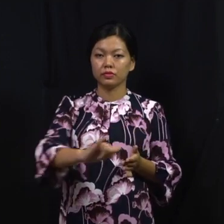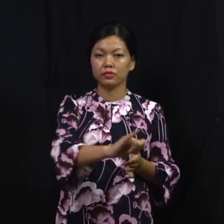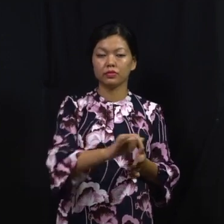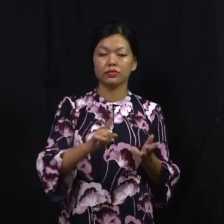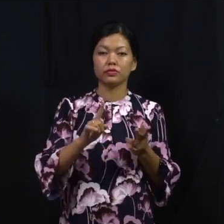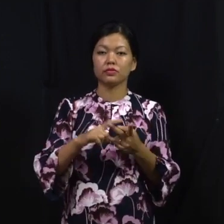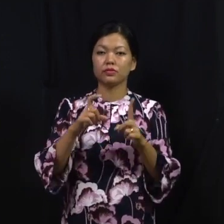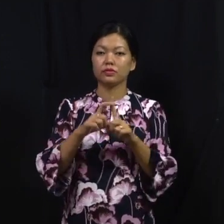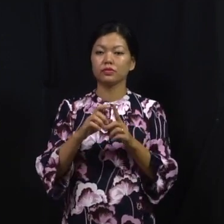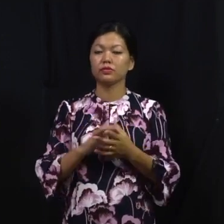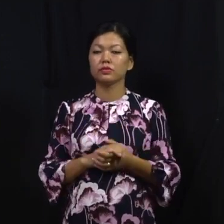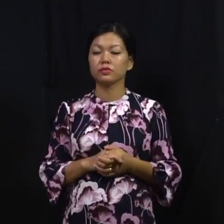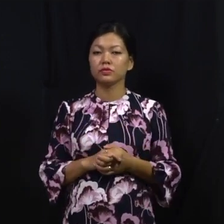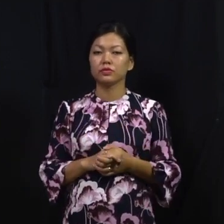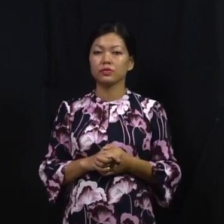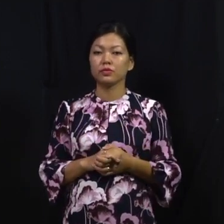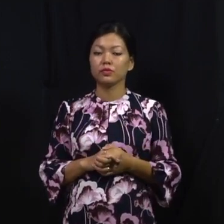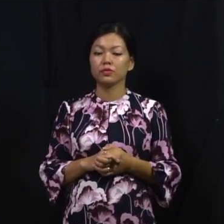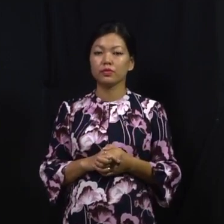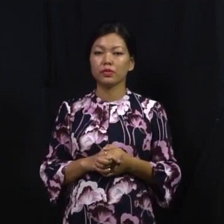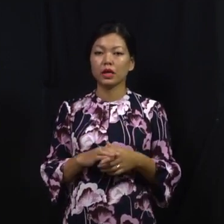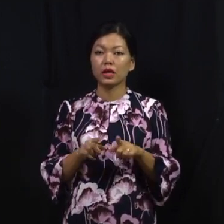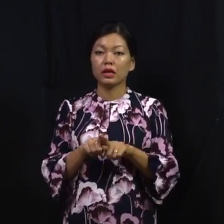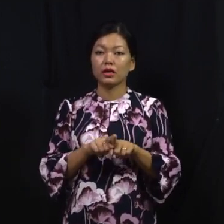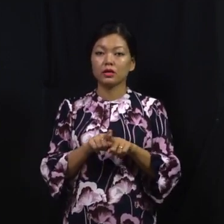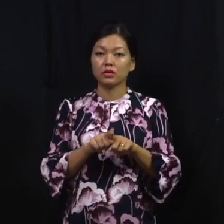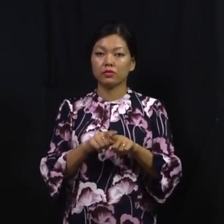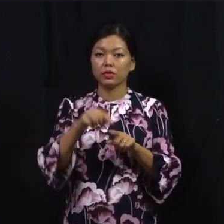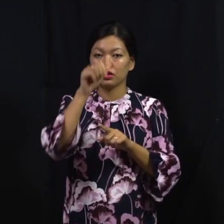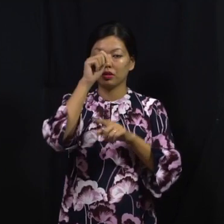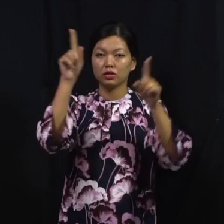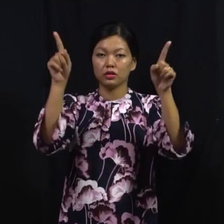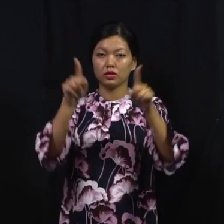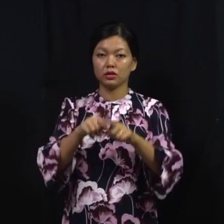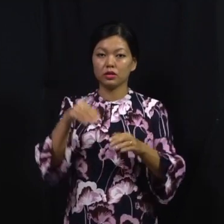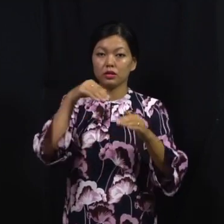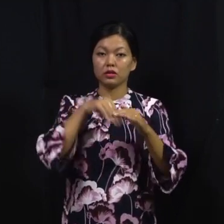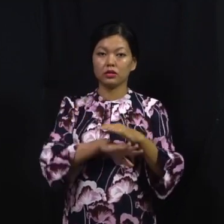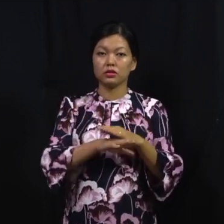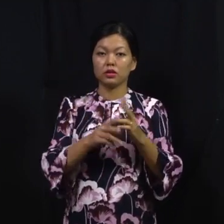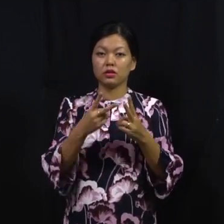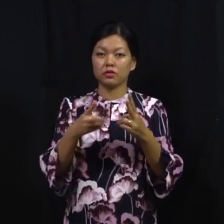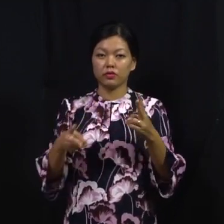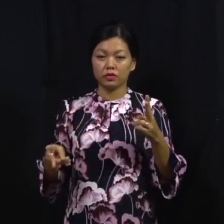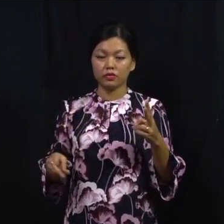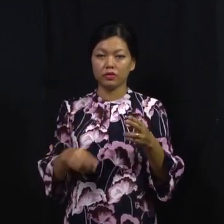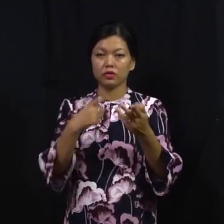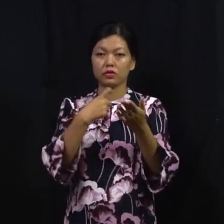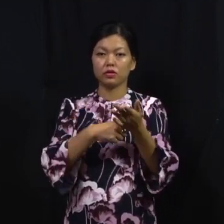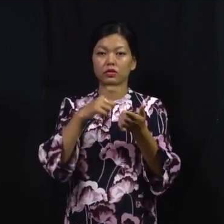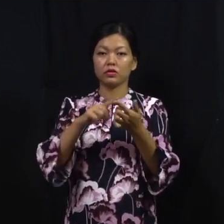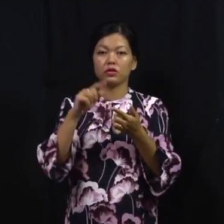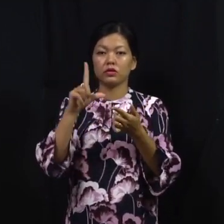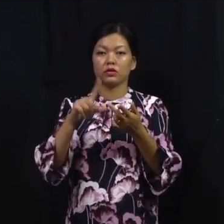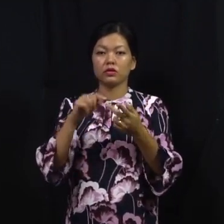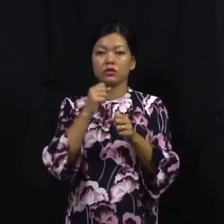is filled with various religion groups as well as different ethnic tribes also. But despite